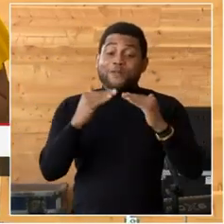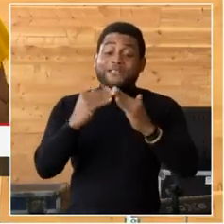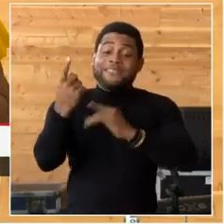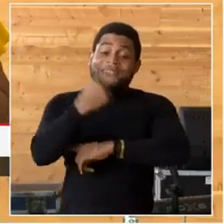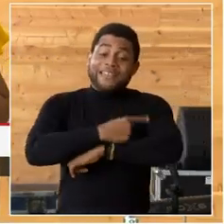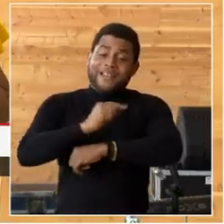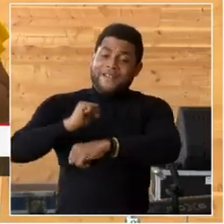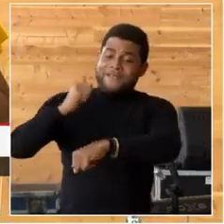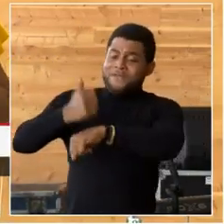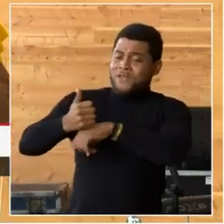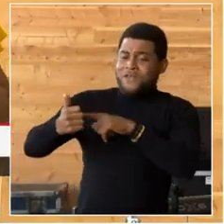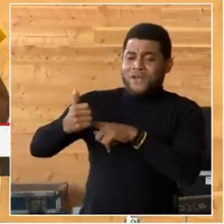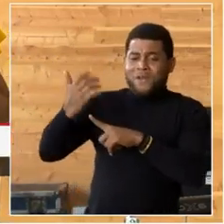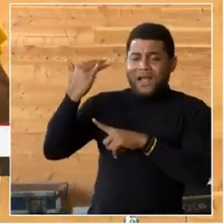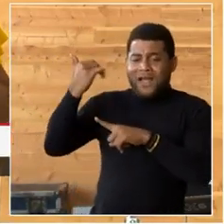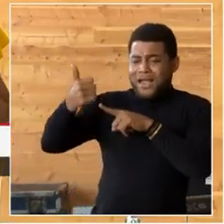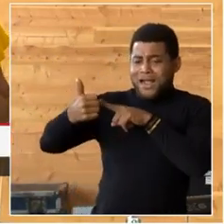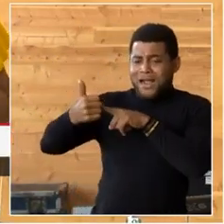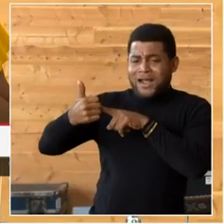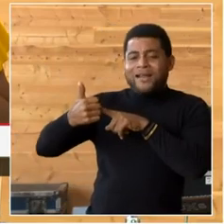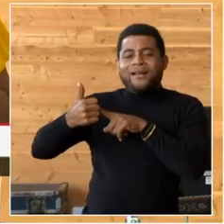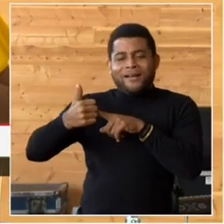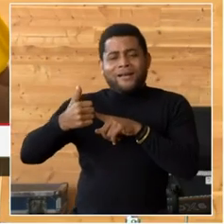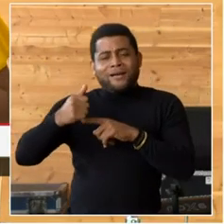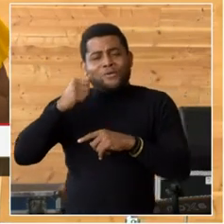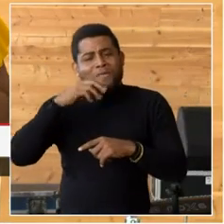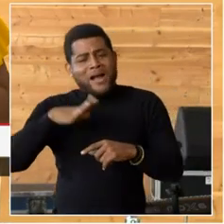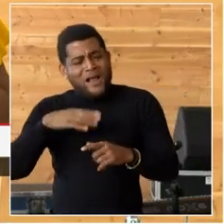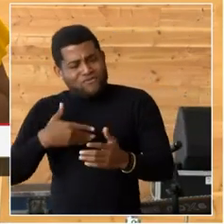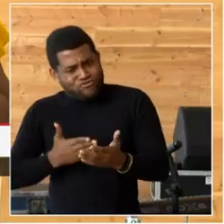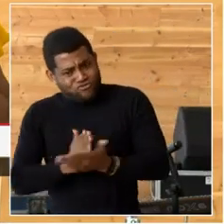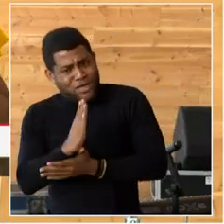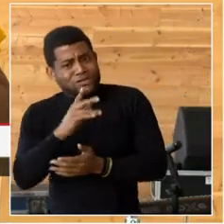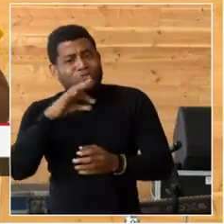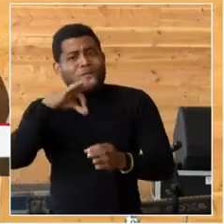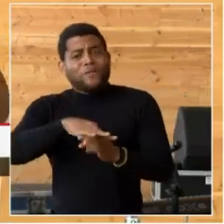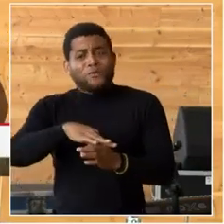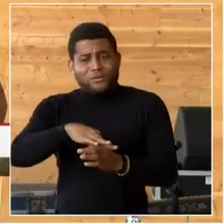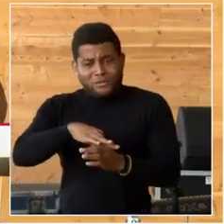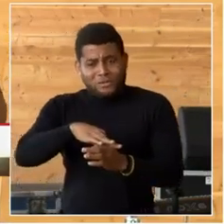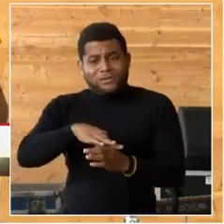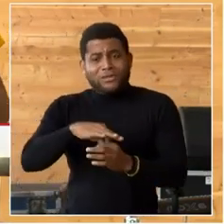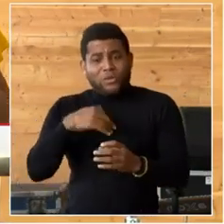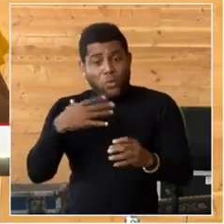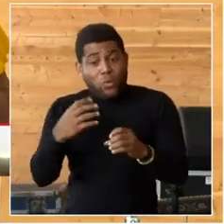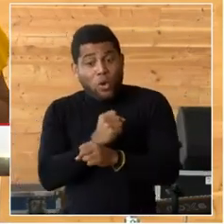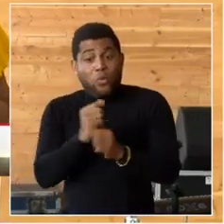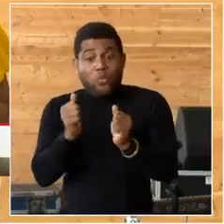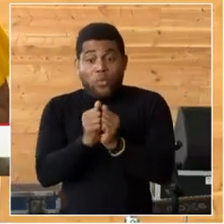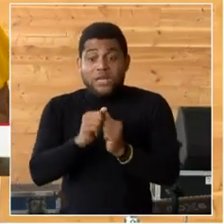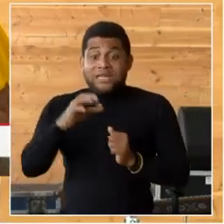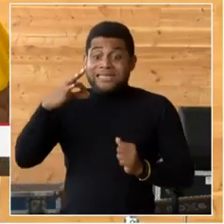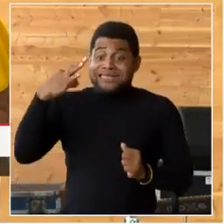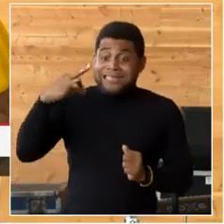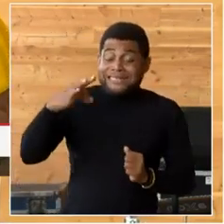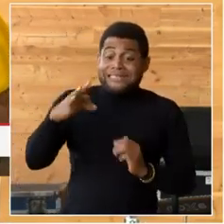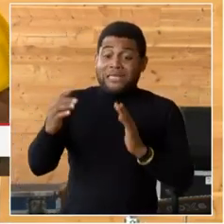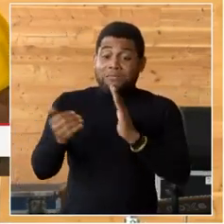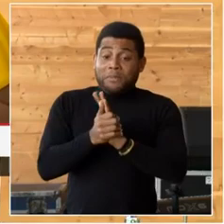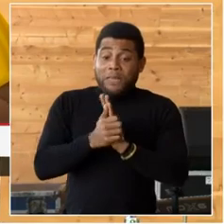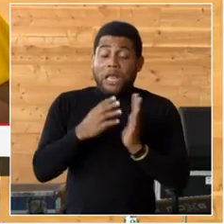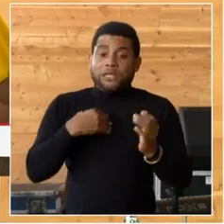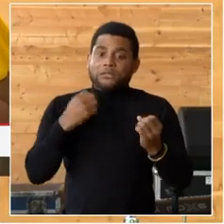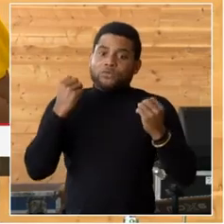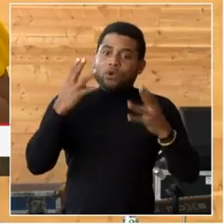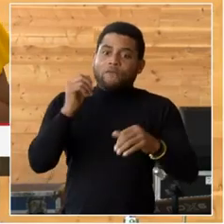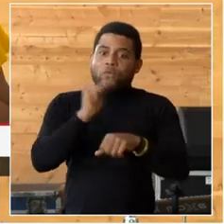because women got the right to vote. We won that with the 19th Amendment and more work. If you or someone you know is